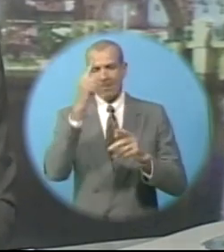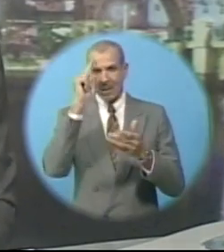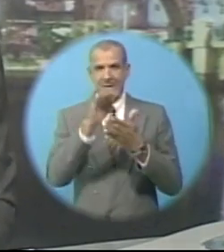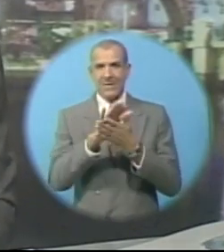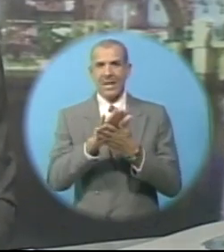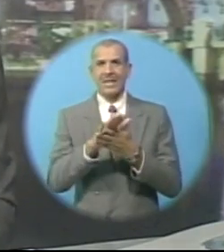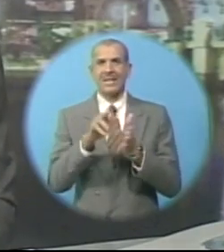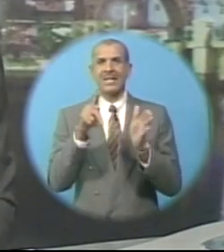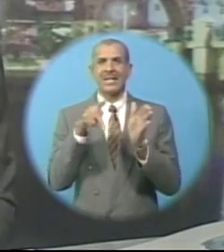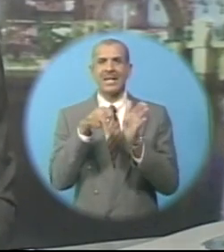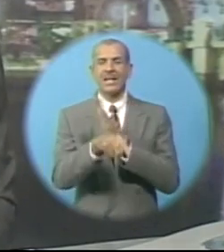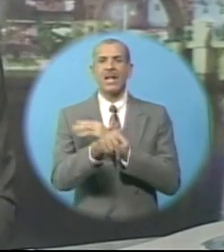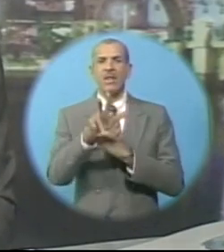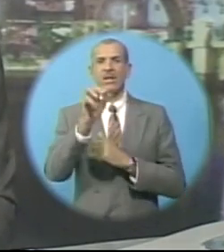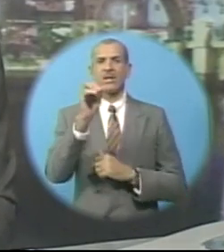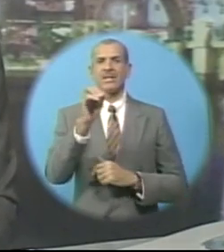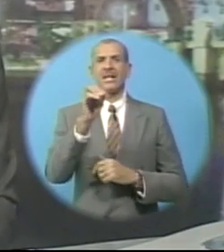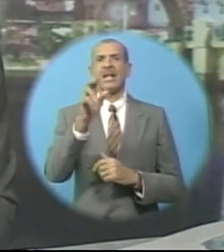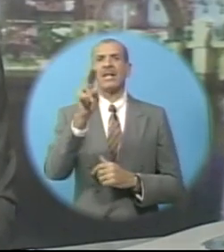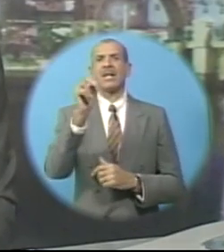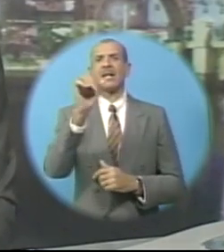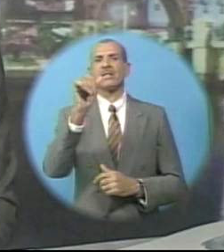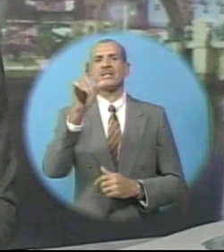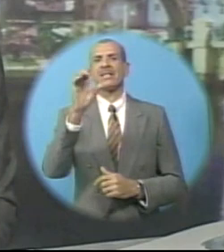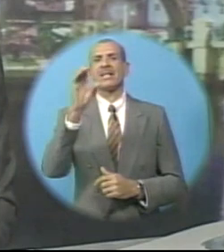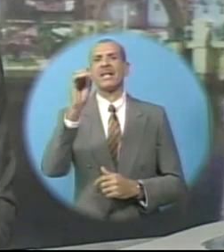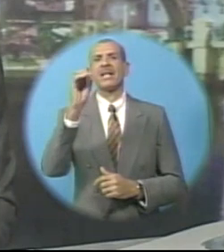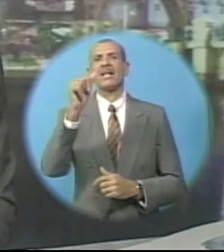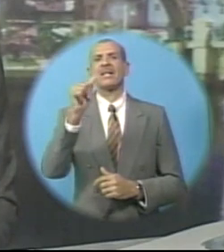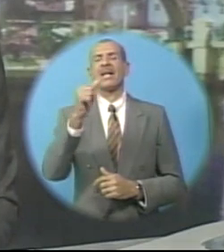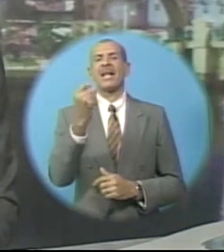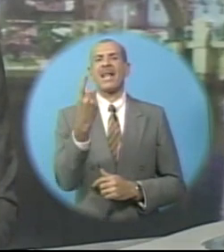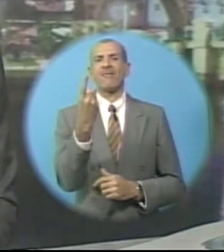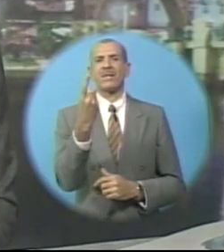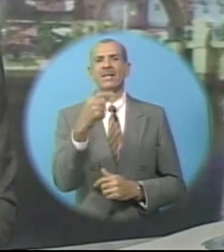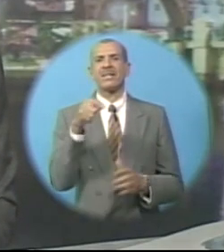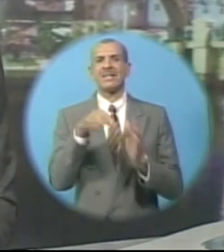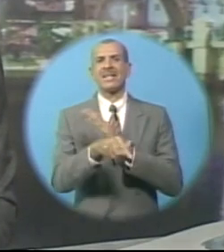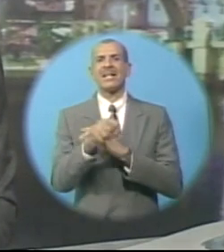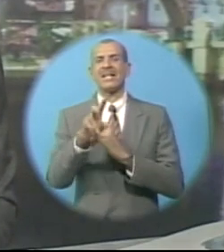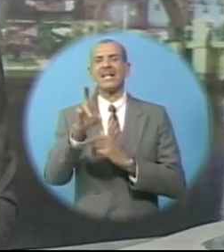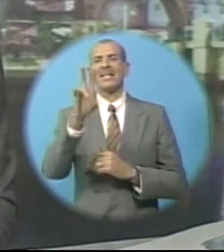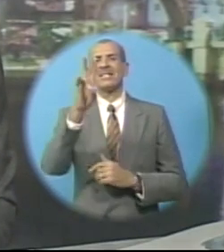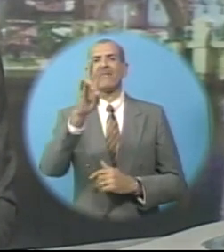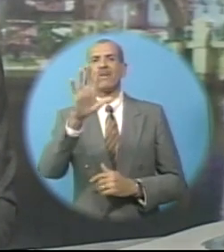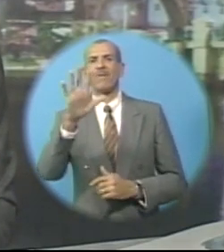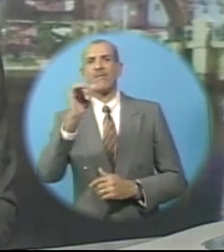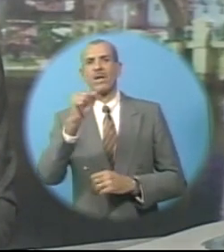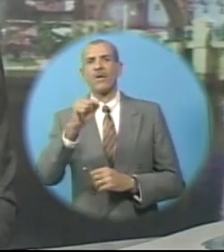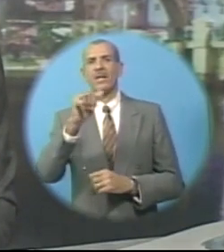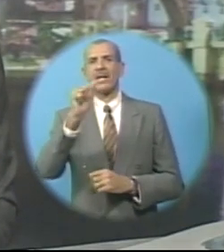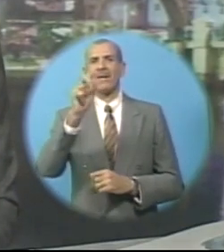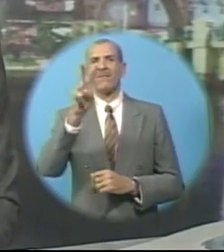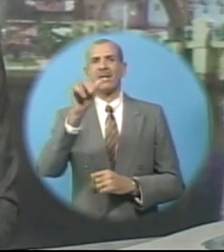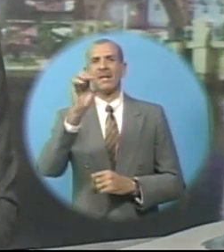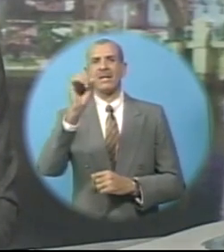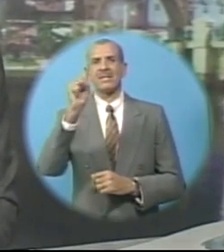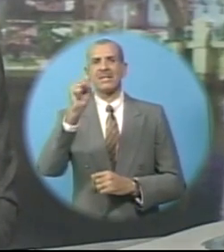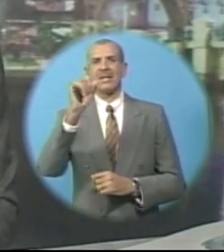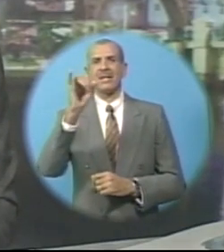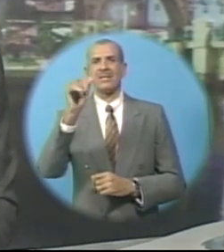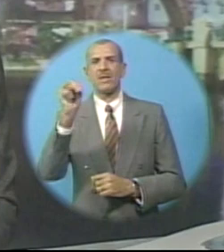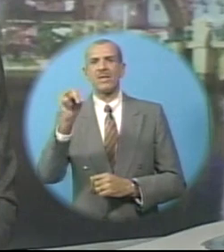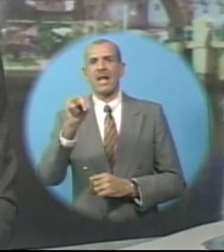killed 30-year-old Nicholas Lane about 11 p.m. on Sunday, then killed 75-year-old Avis Israel and her